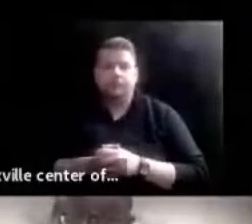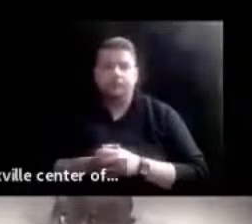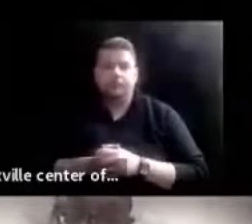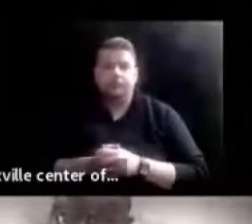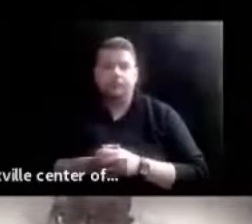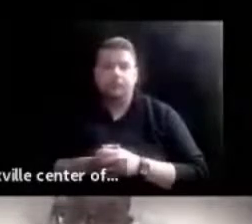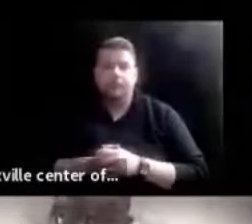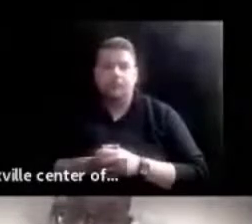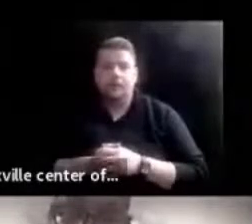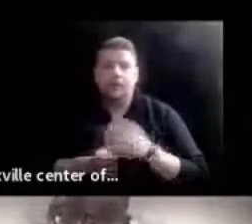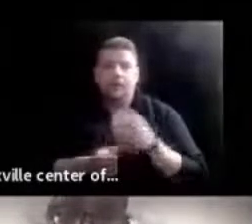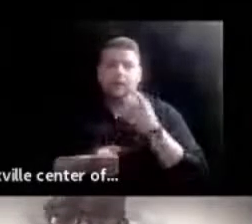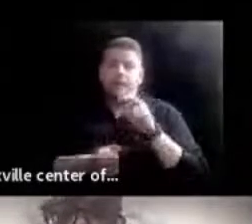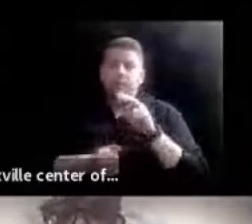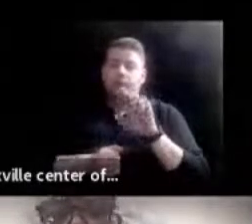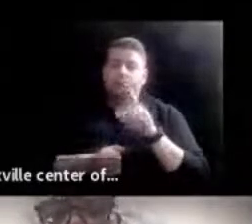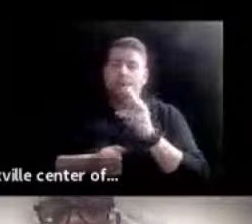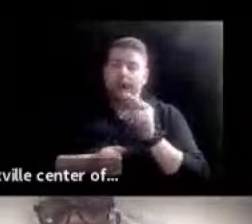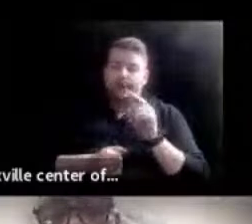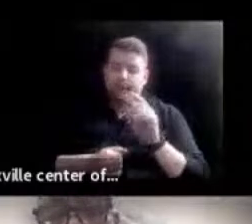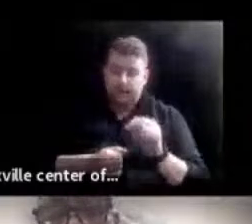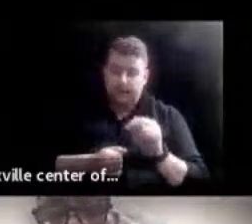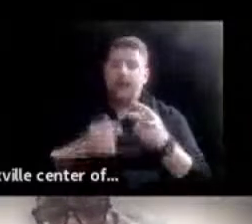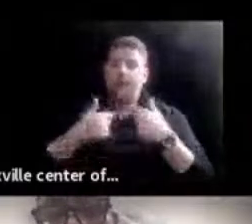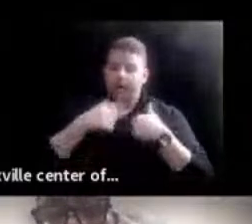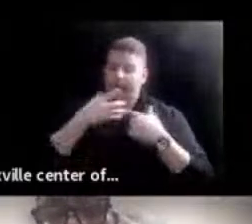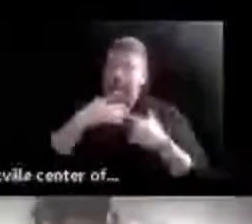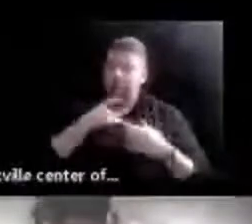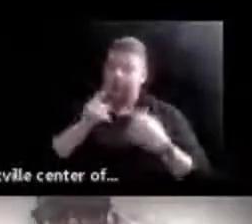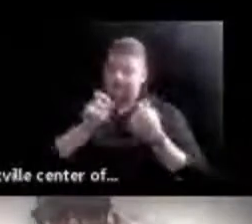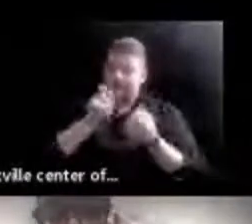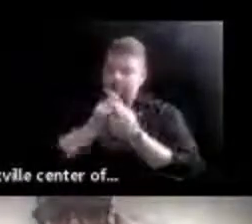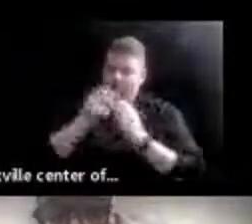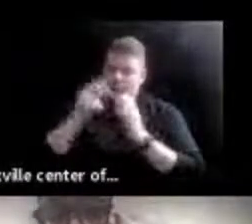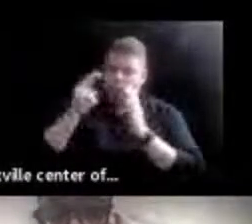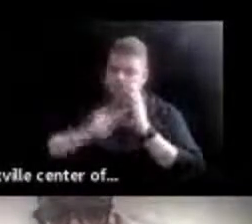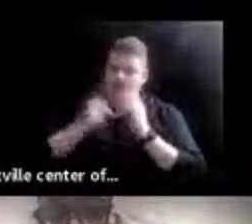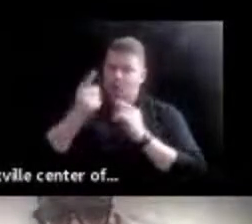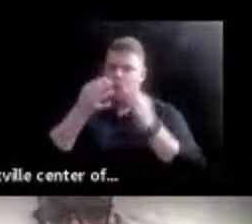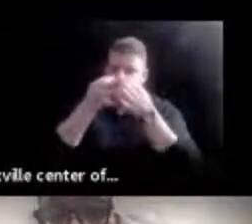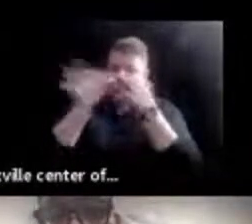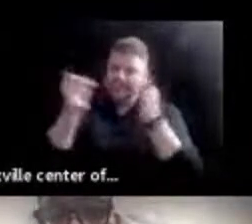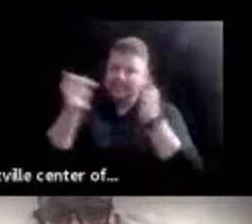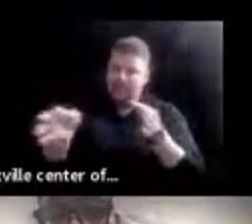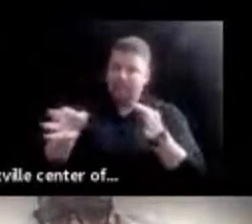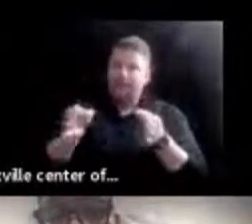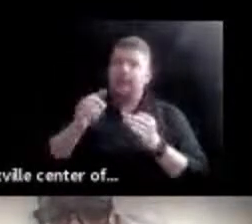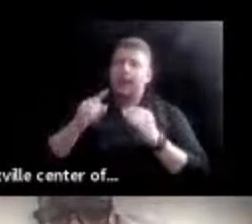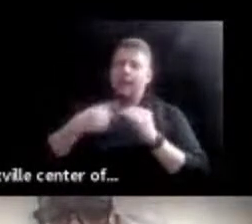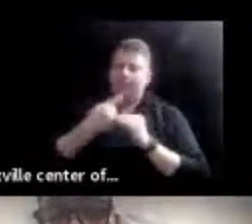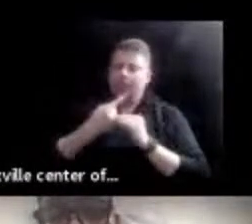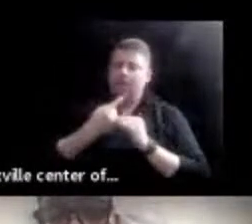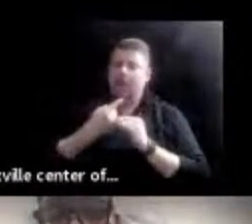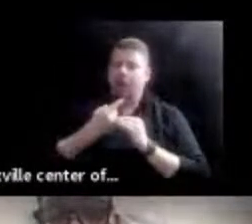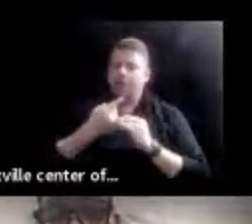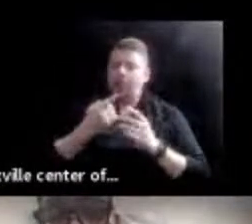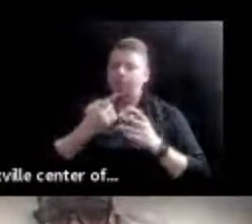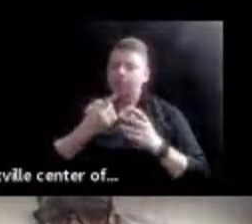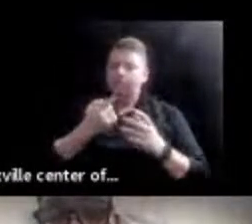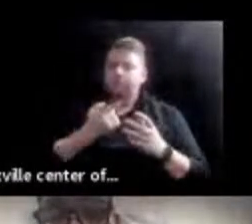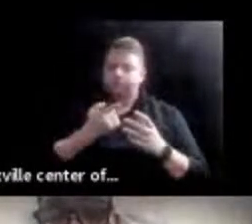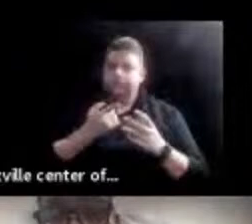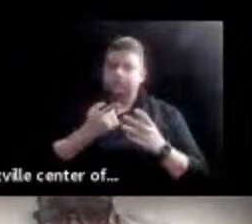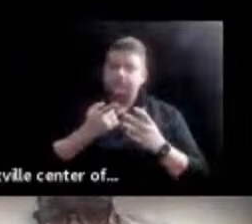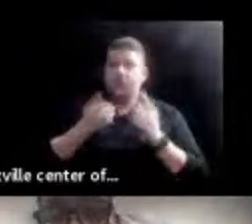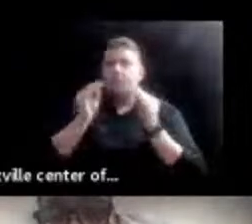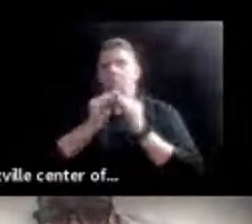So, Dr. Buchanan, I'd like to just specifically read just the one statement about kind of those that are